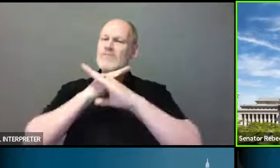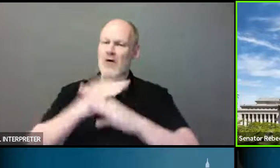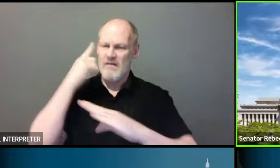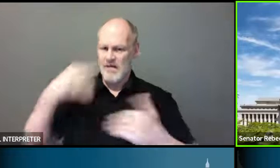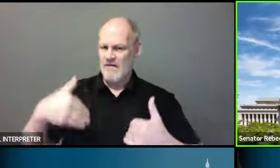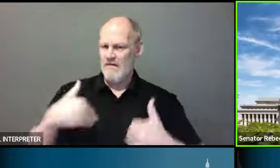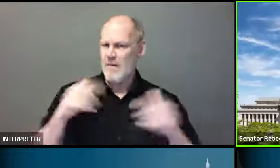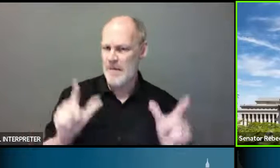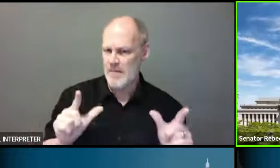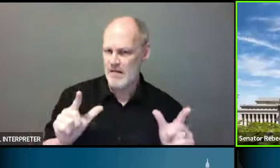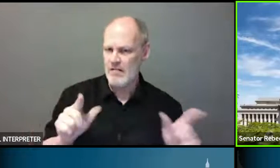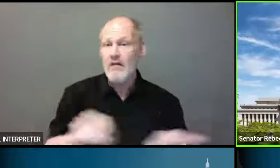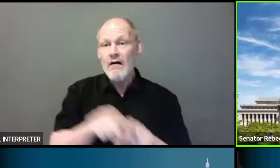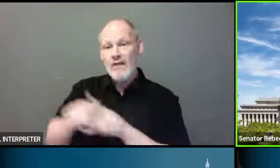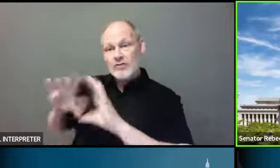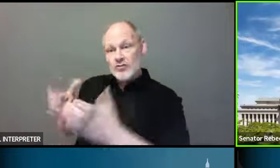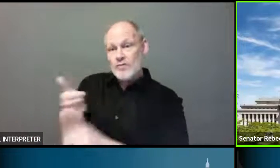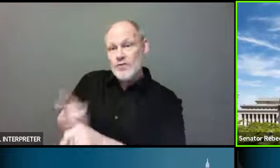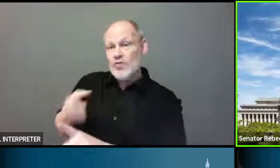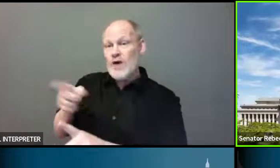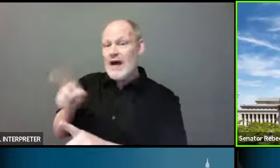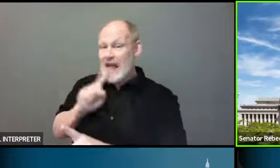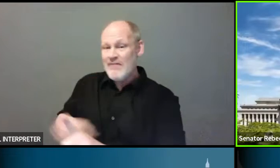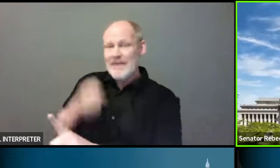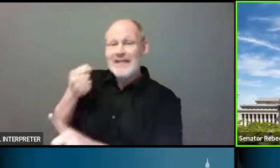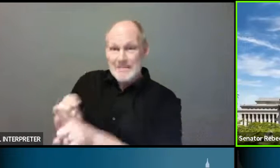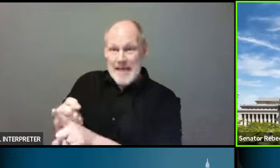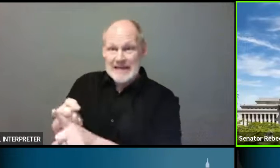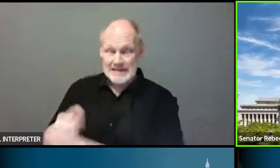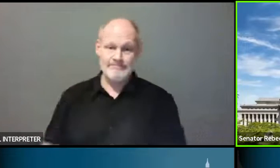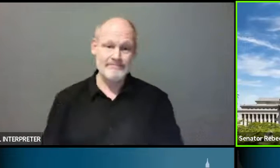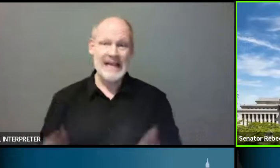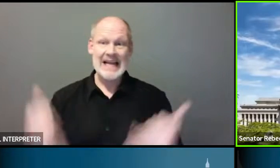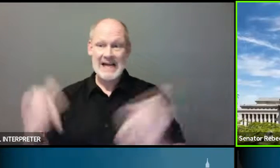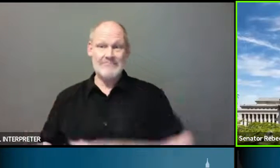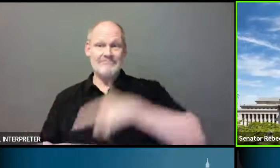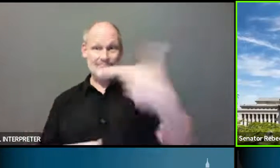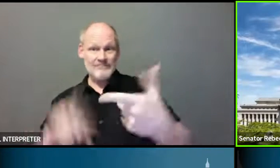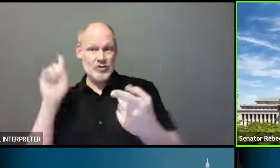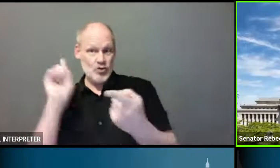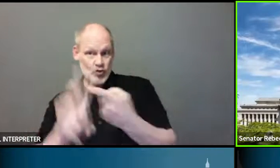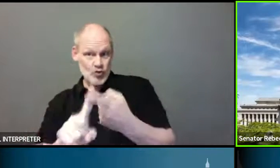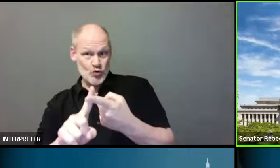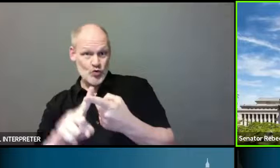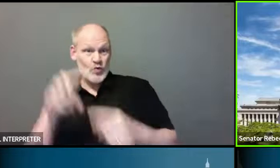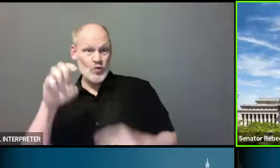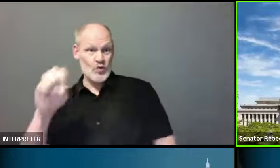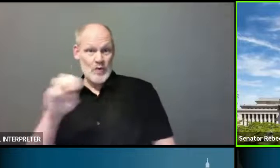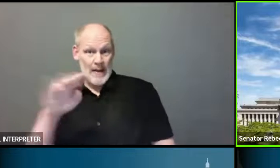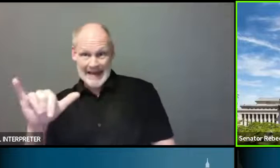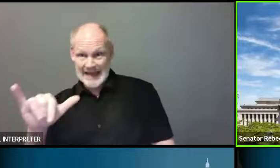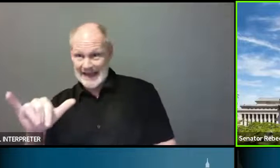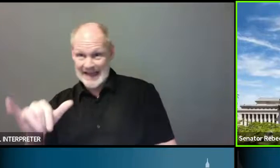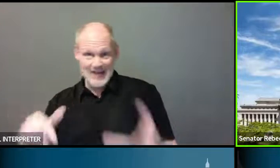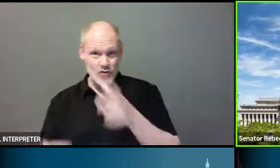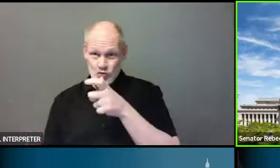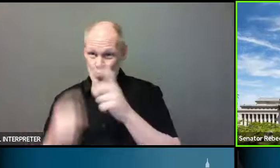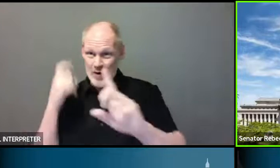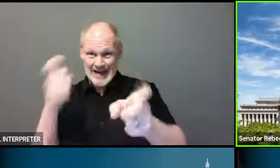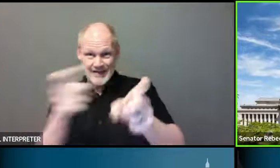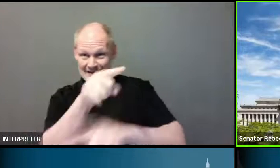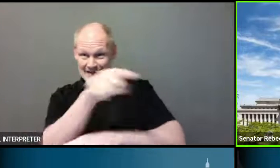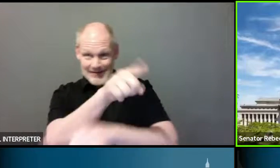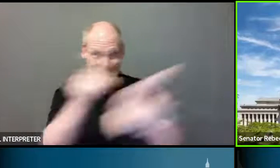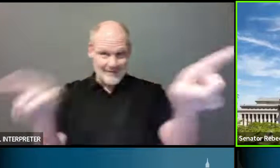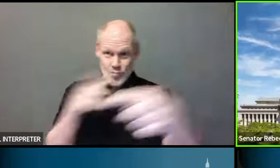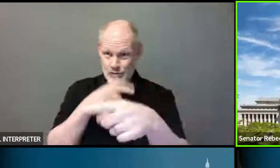impacted. With that, I will pass it on to Emily. Does it matter? I'll pass it on to Representative